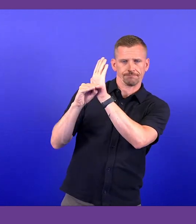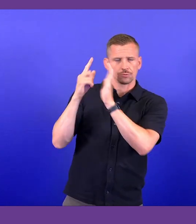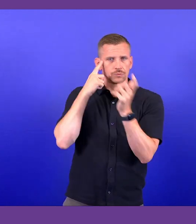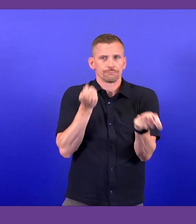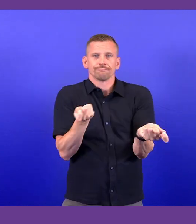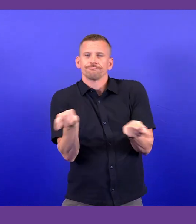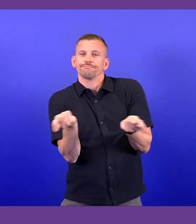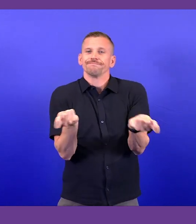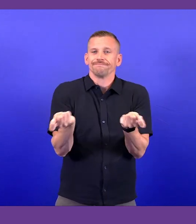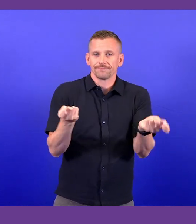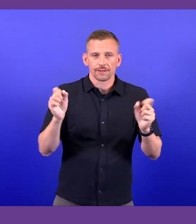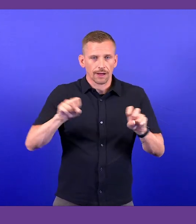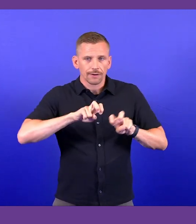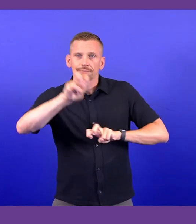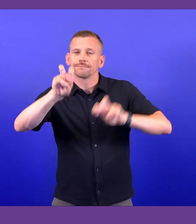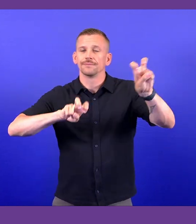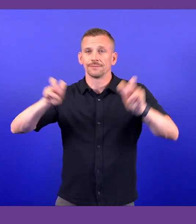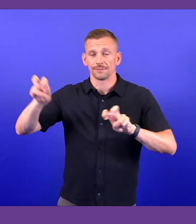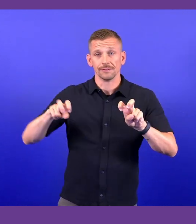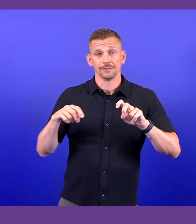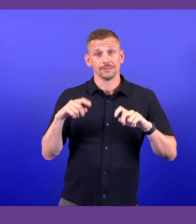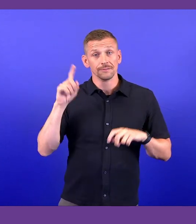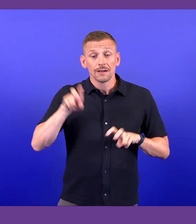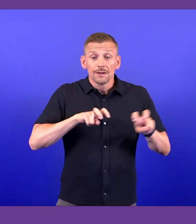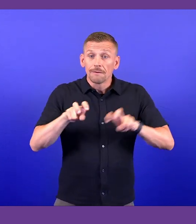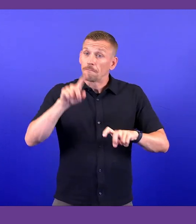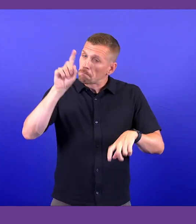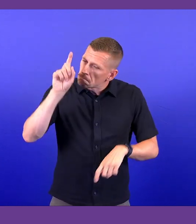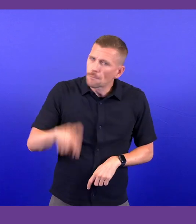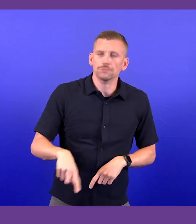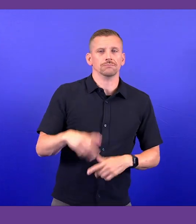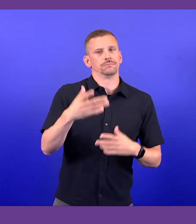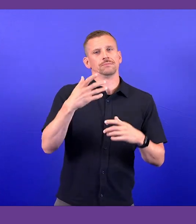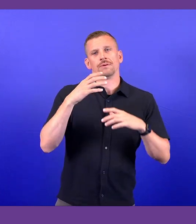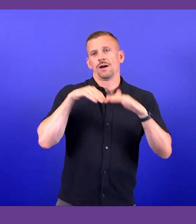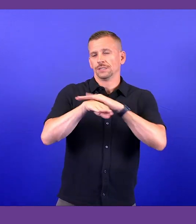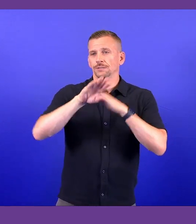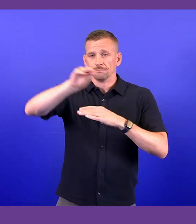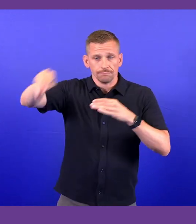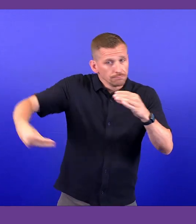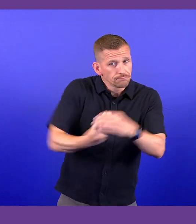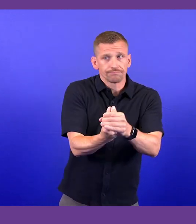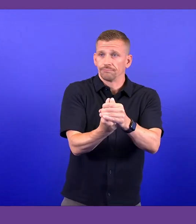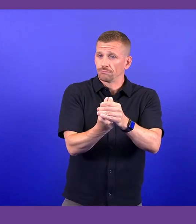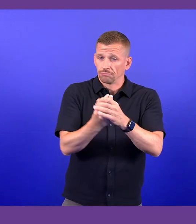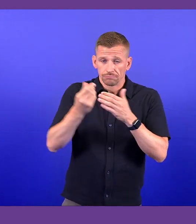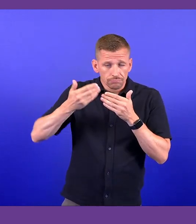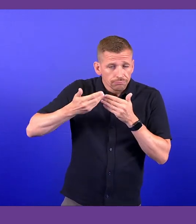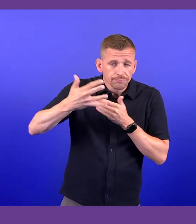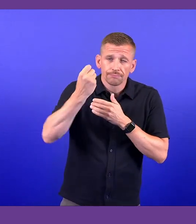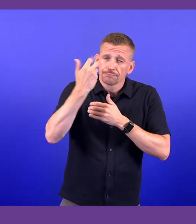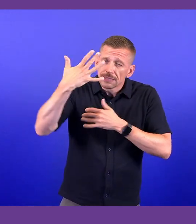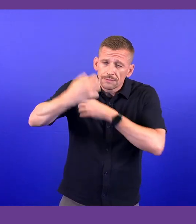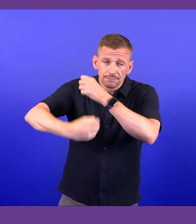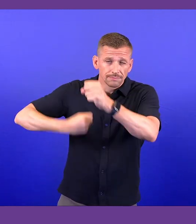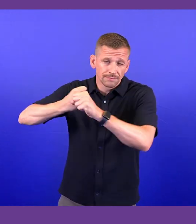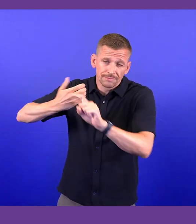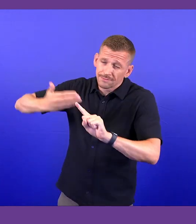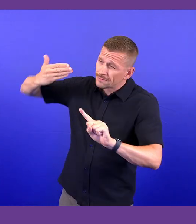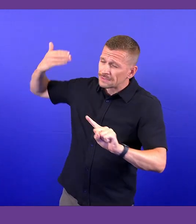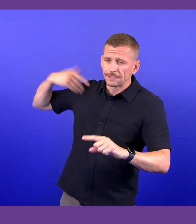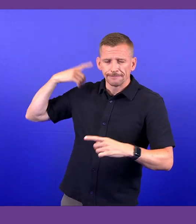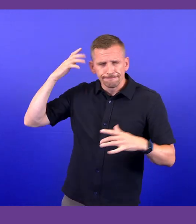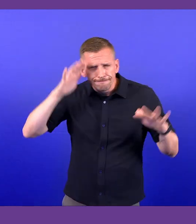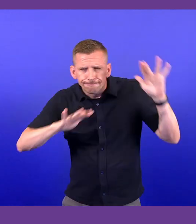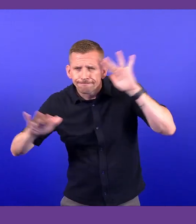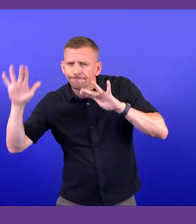a challenge and is working on it for decades. I know some of you will think that accessibility